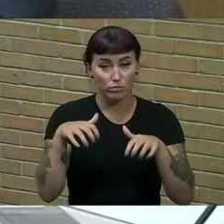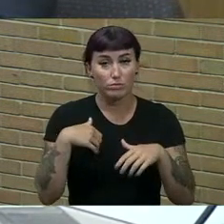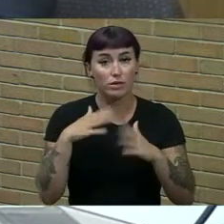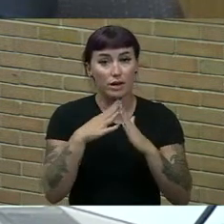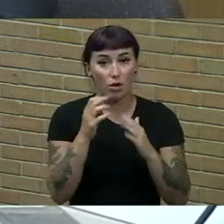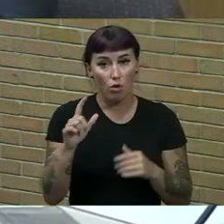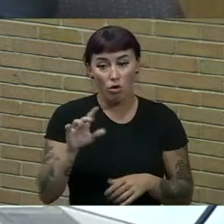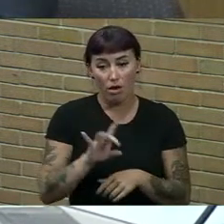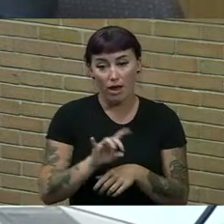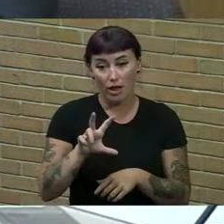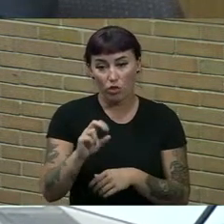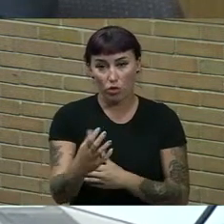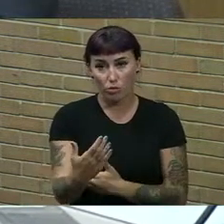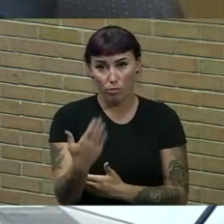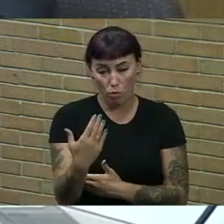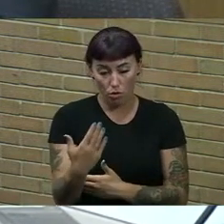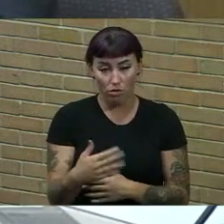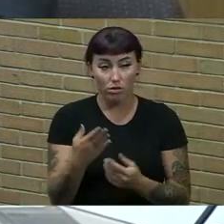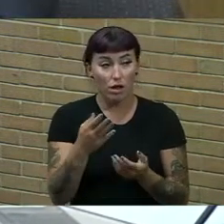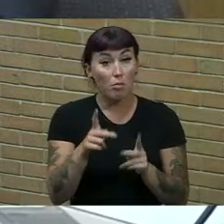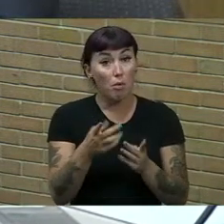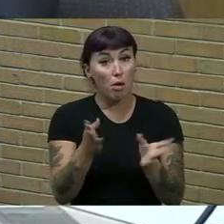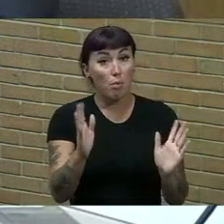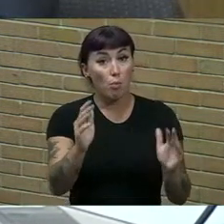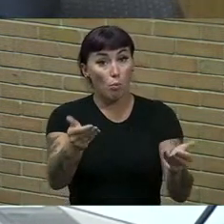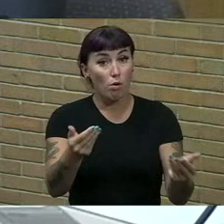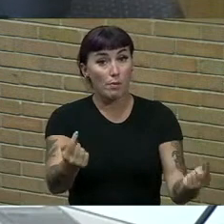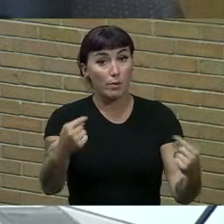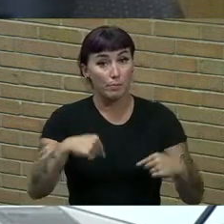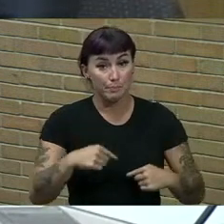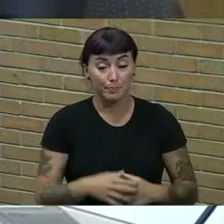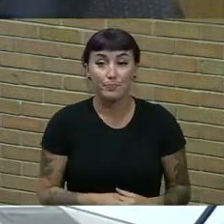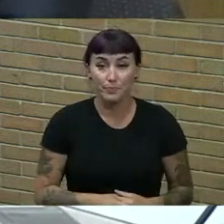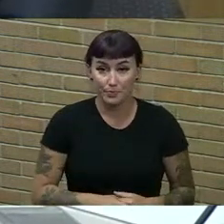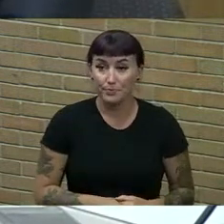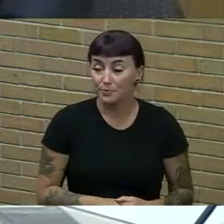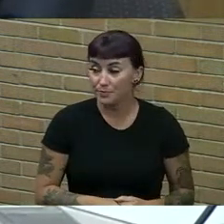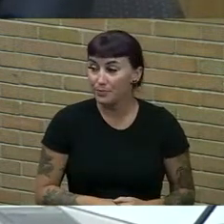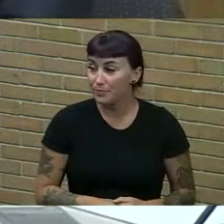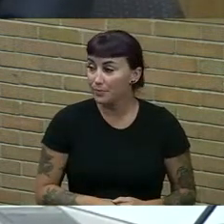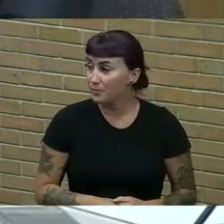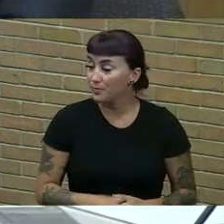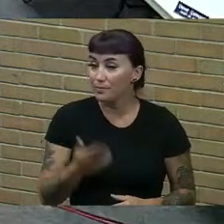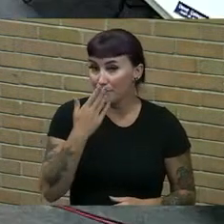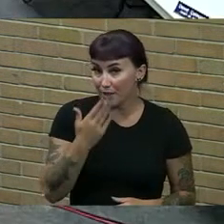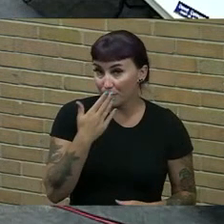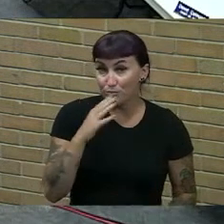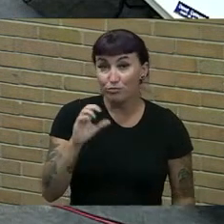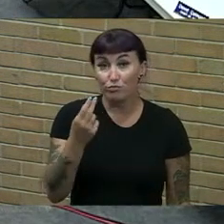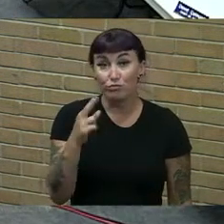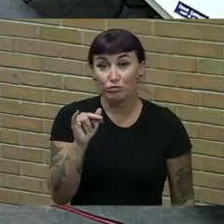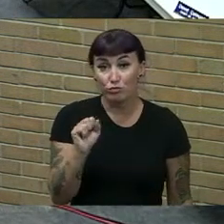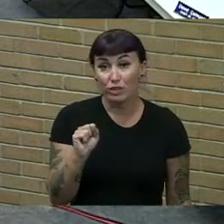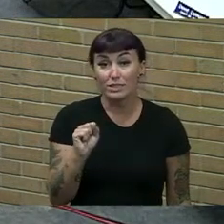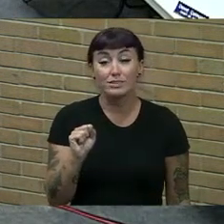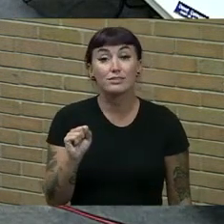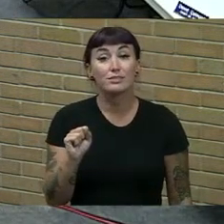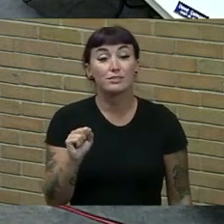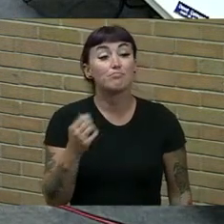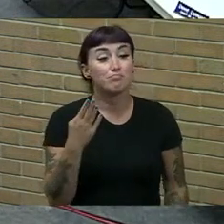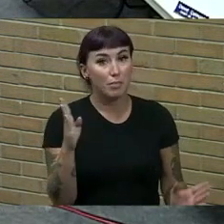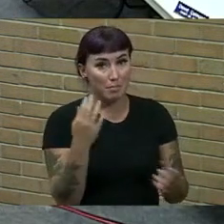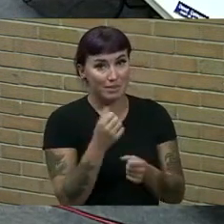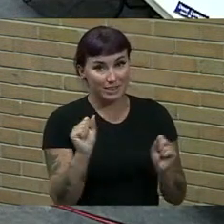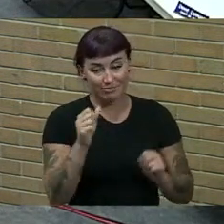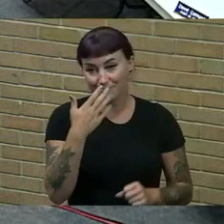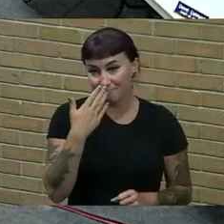at 8:30 in the morning, and the public is invited to attend. Thanks, Jason. Chris, Public Safety. Thanks, Bill.